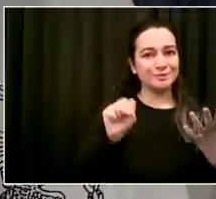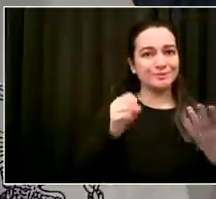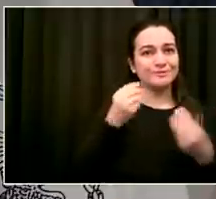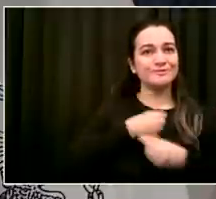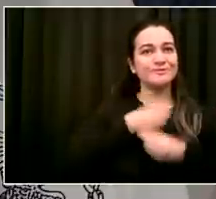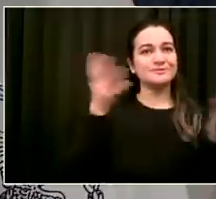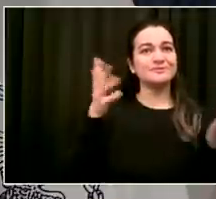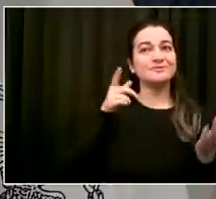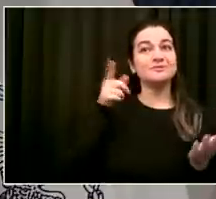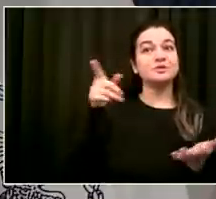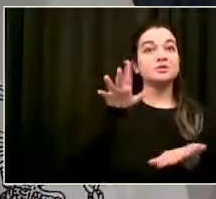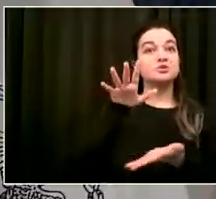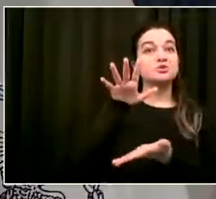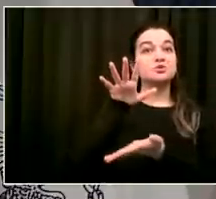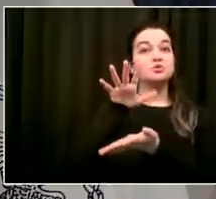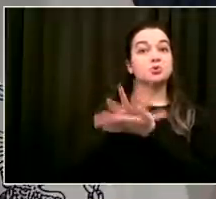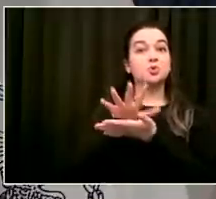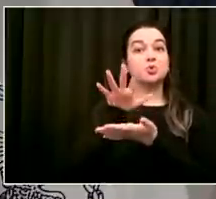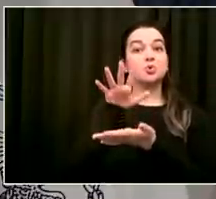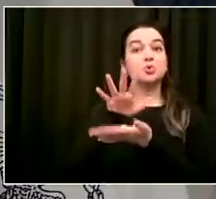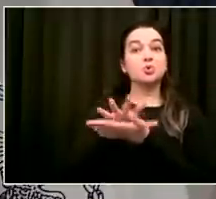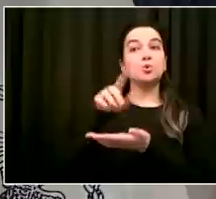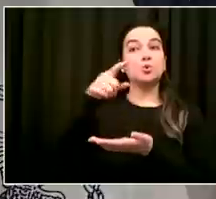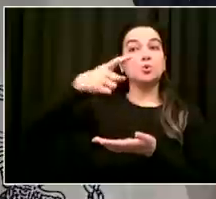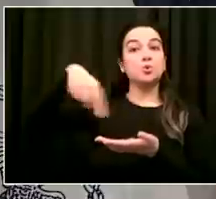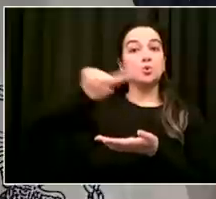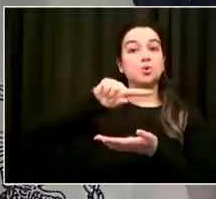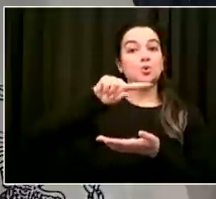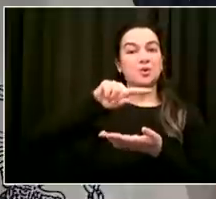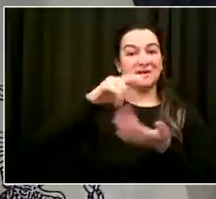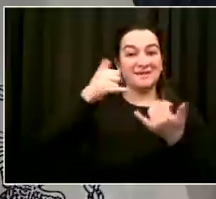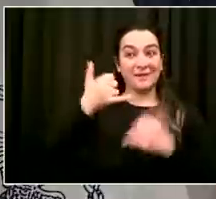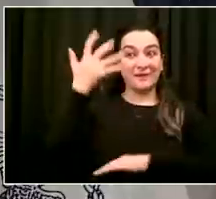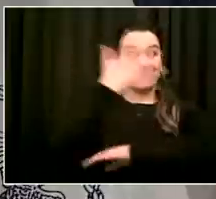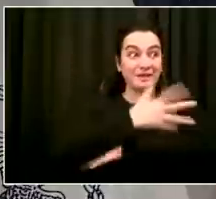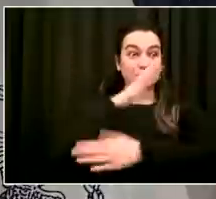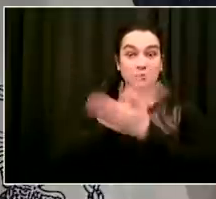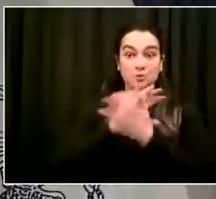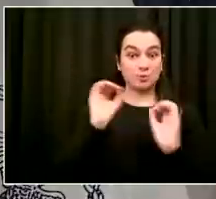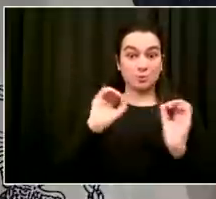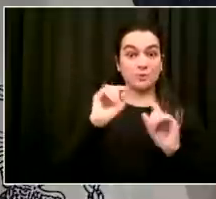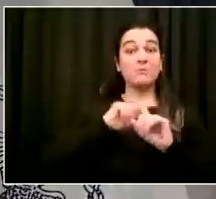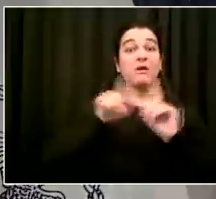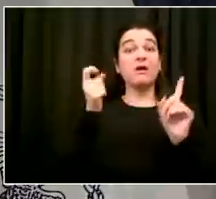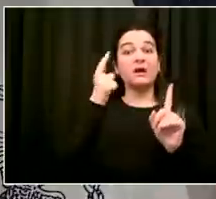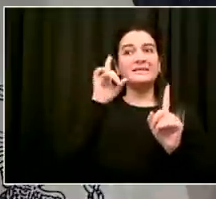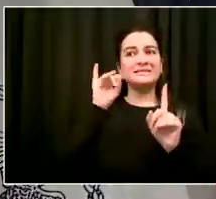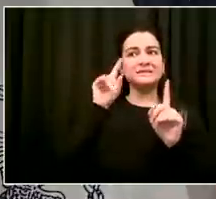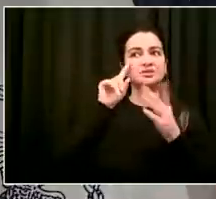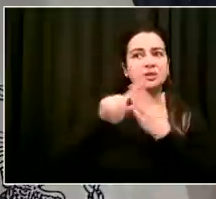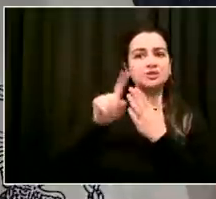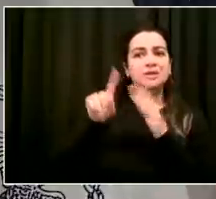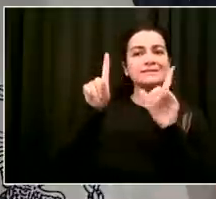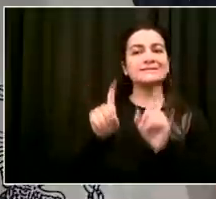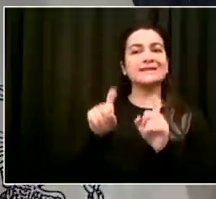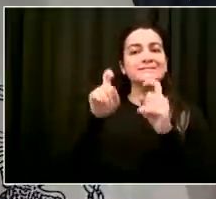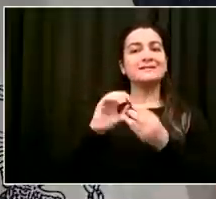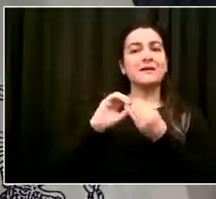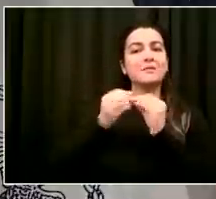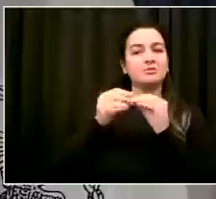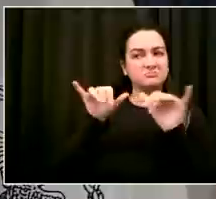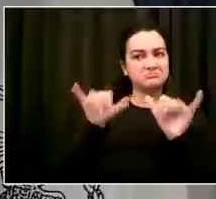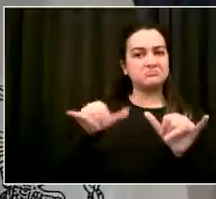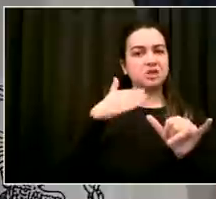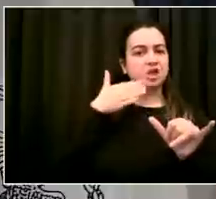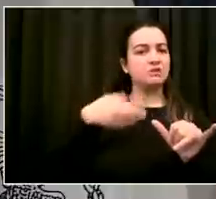are among the safest places to be in New York City right now. So that makes me hopeful. But we're going to need some time to figure out exactly what we